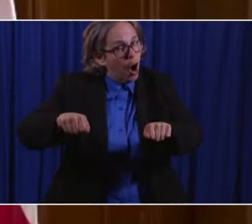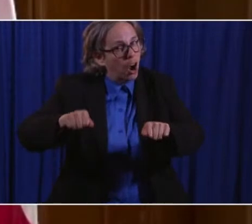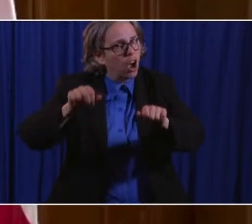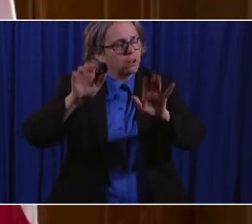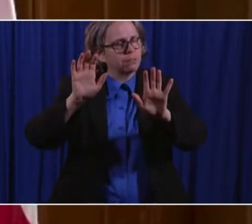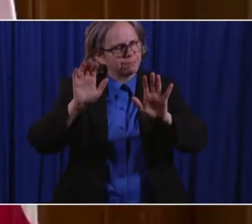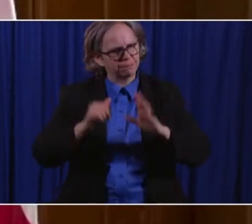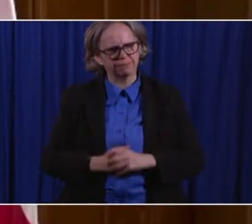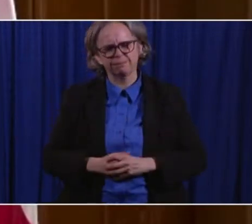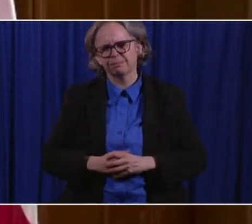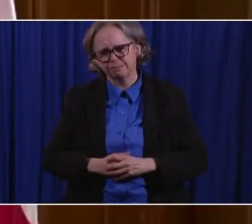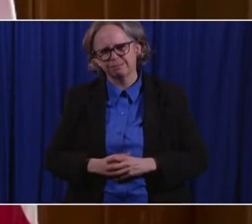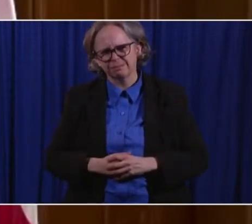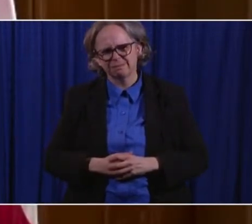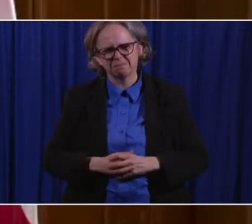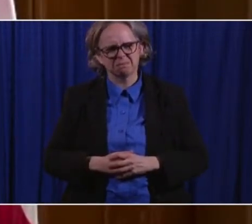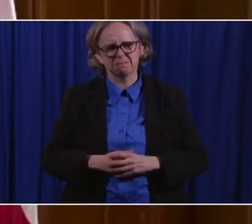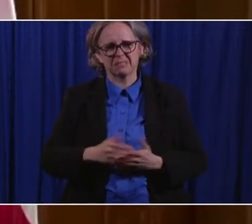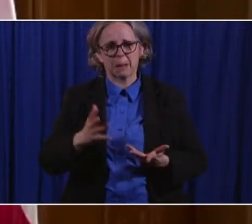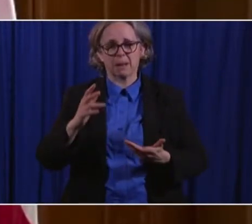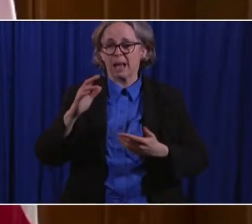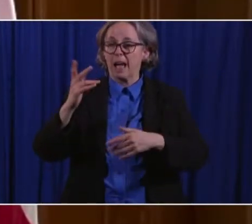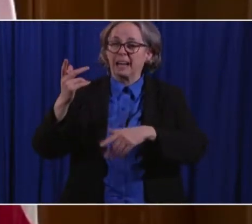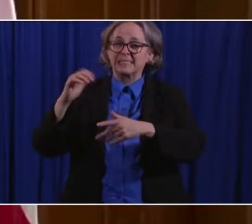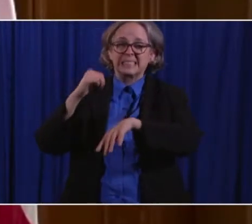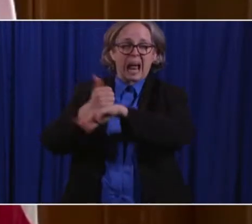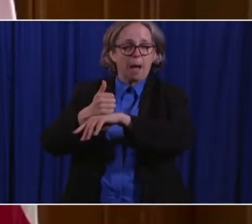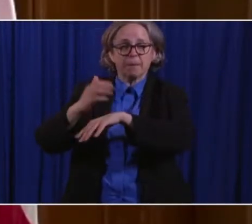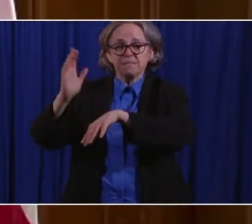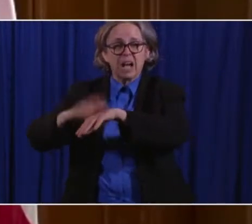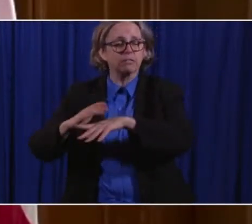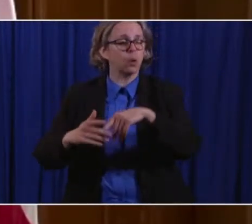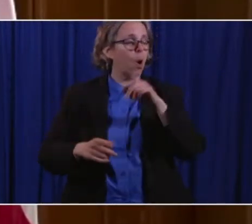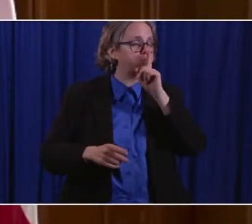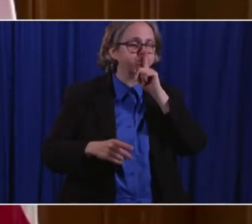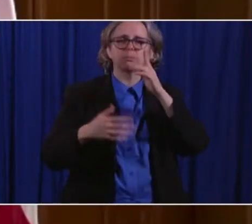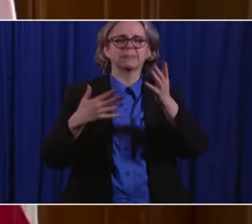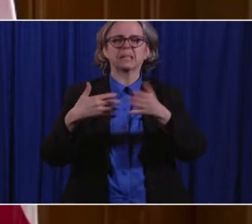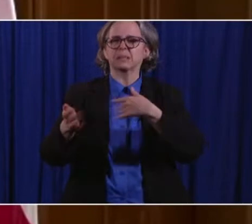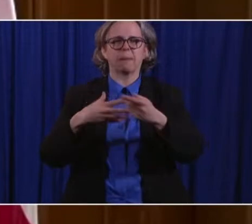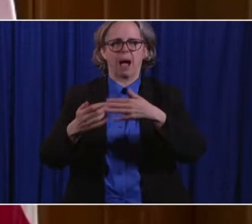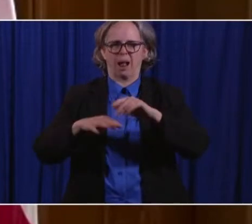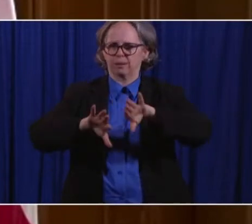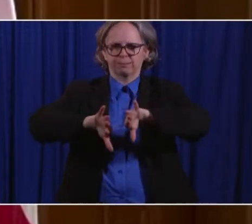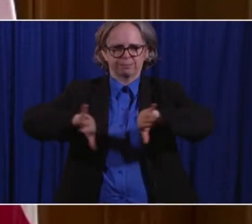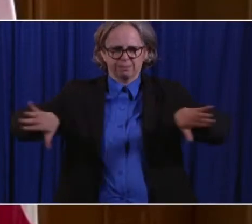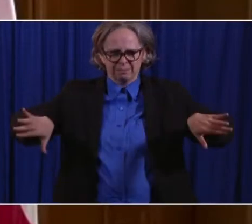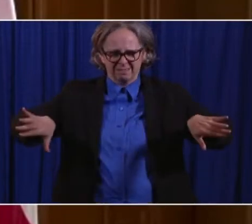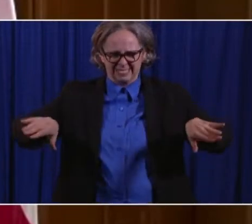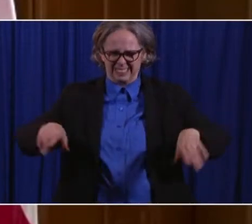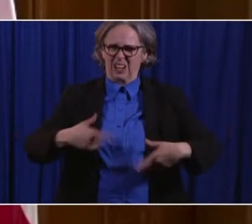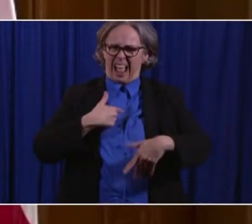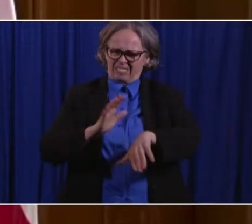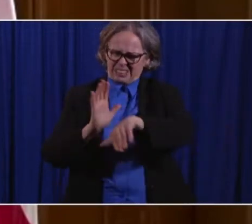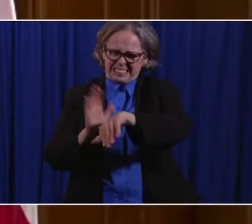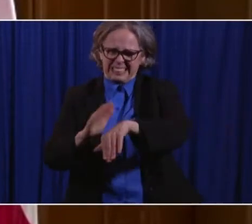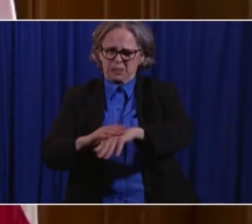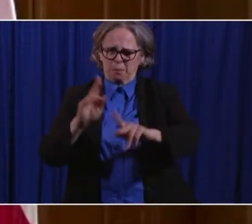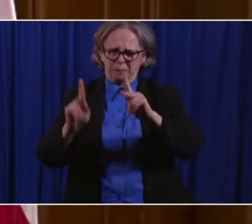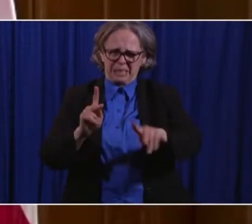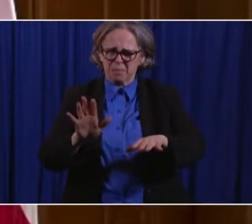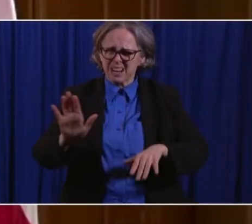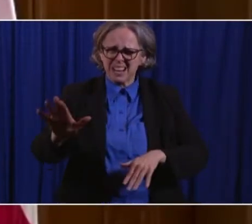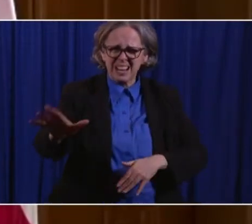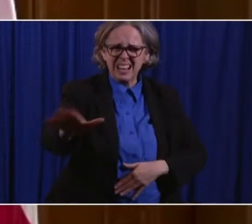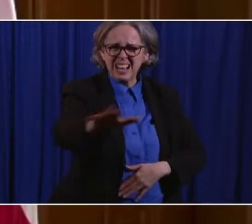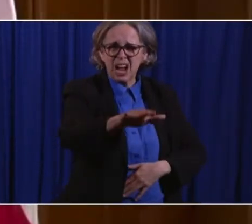not, I would suggest that people who are thinking about traveling anywhere, take a look at